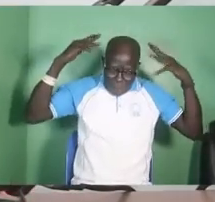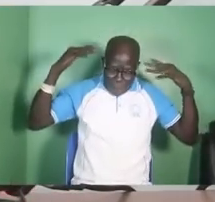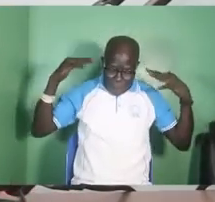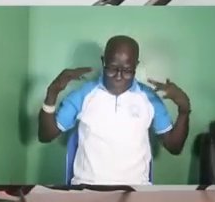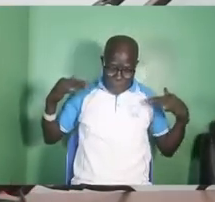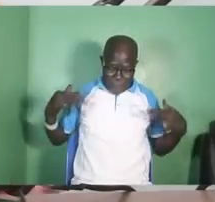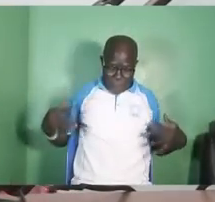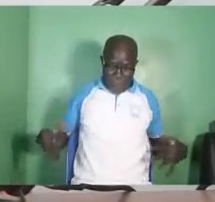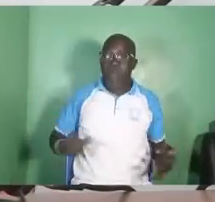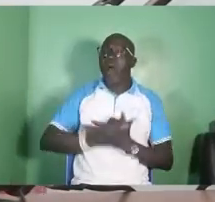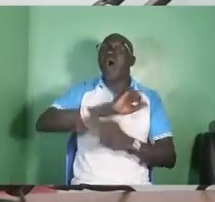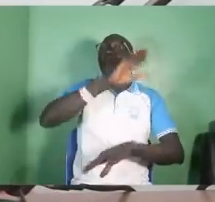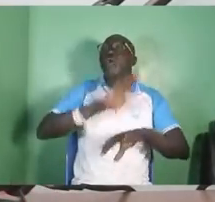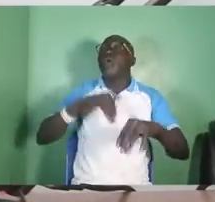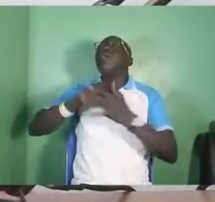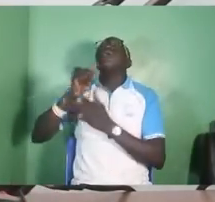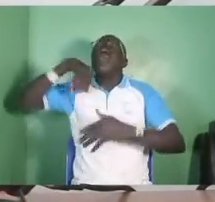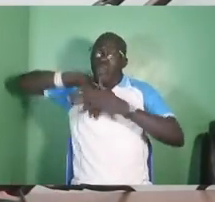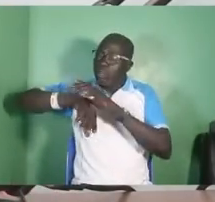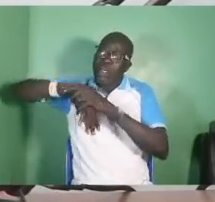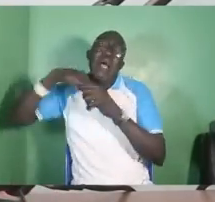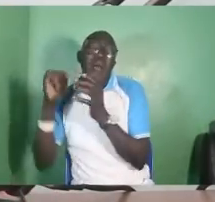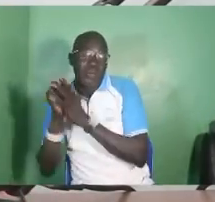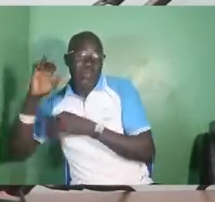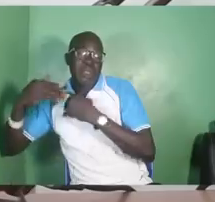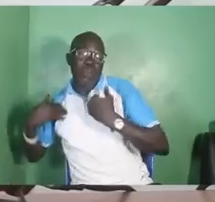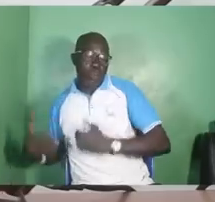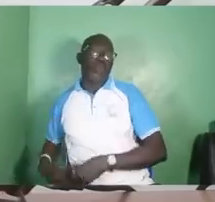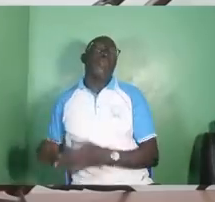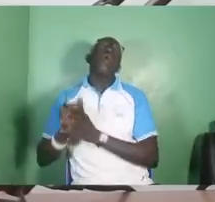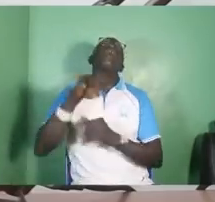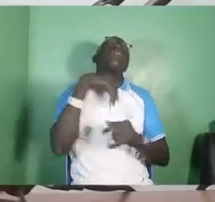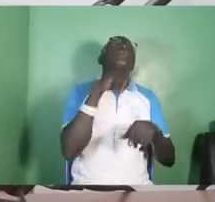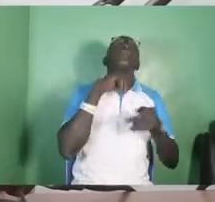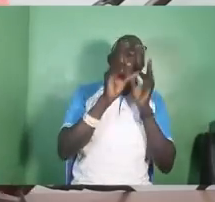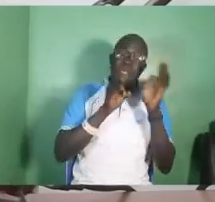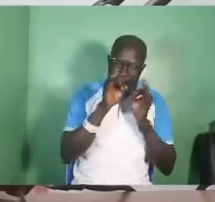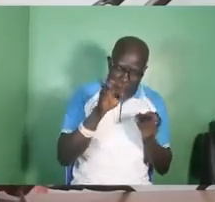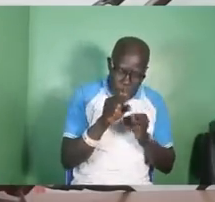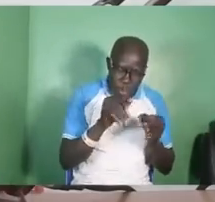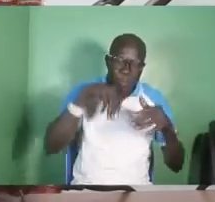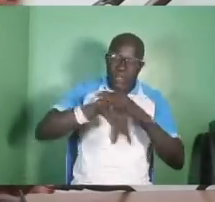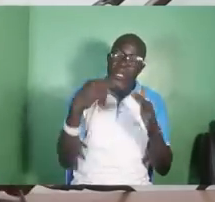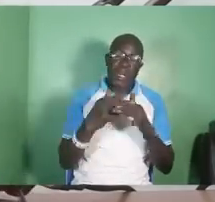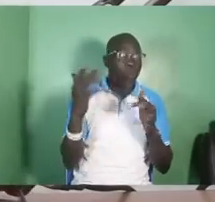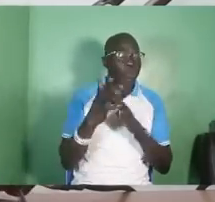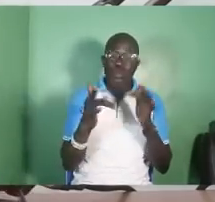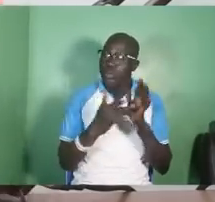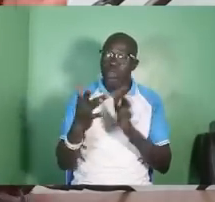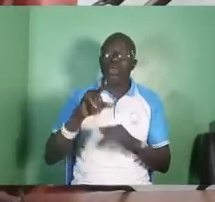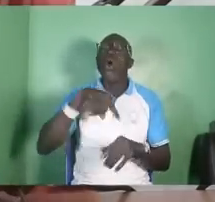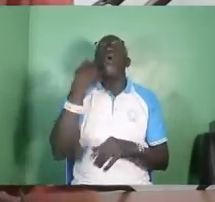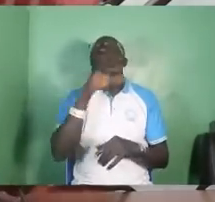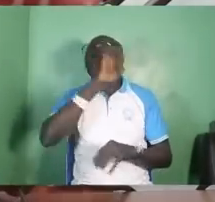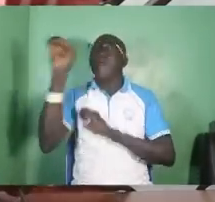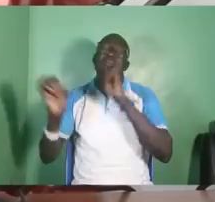internal call. I'll bet you don't need not external one. I won't share it with you. Let me tell you something. Now who didn't matter? In the name of Jesus. But